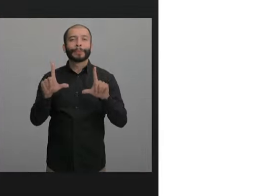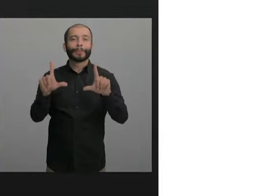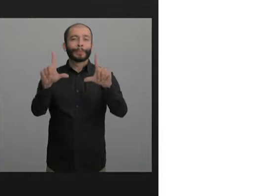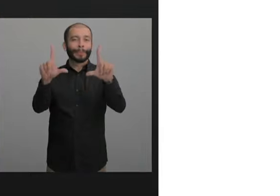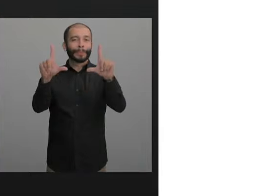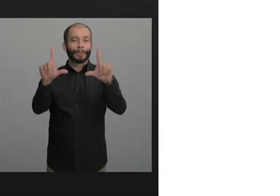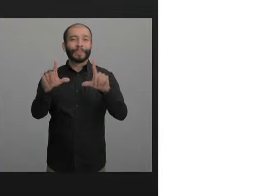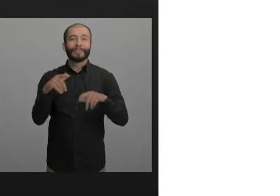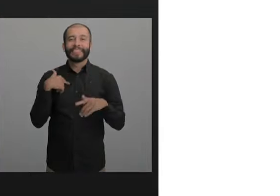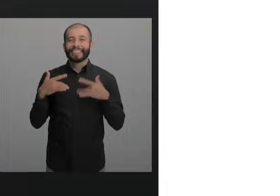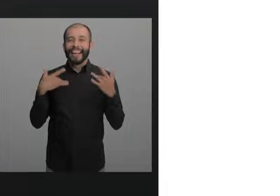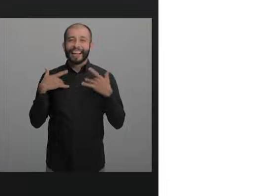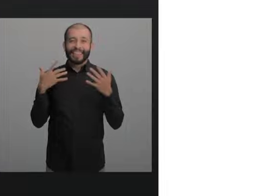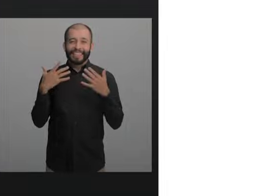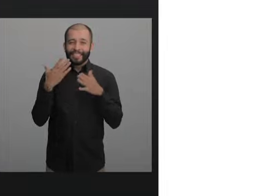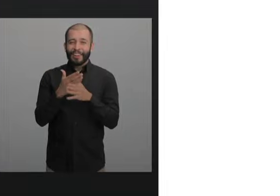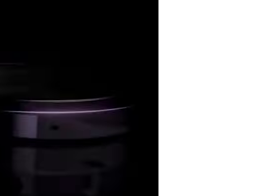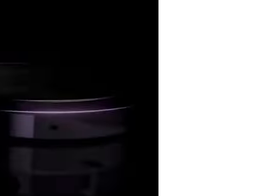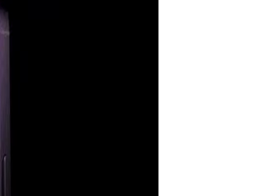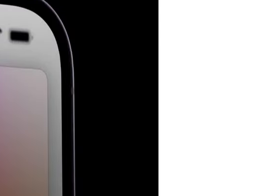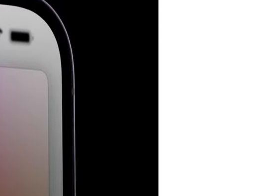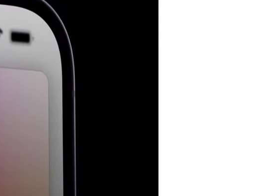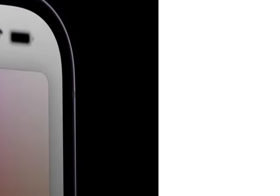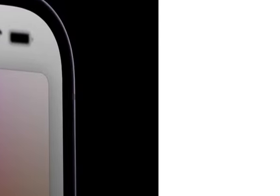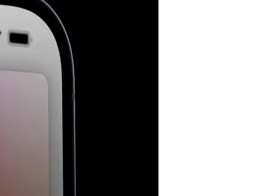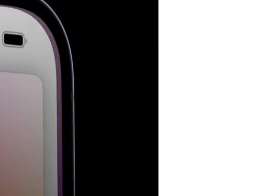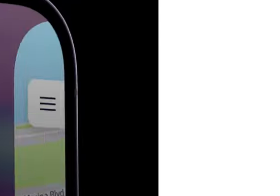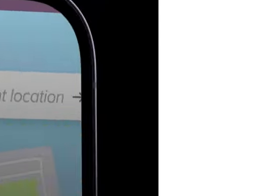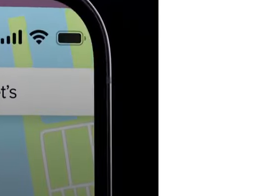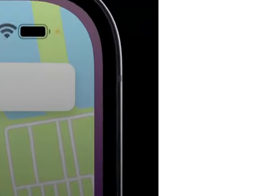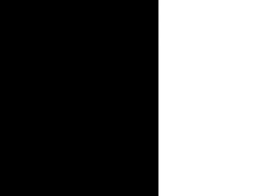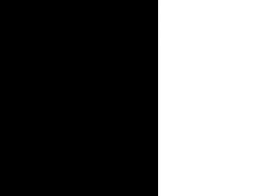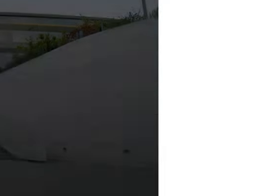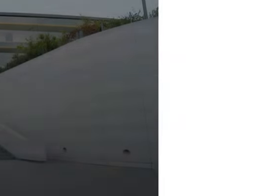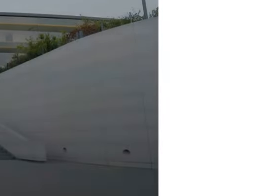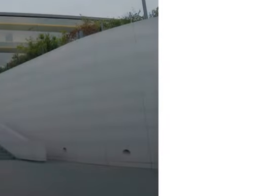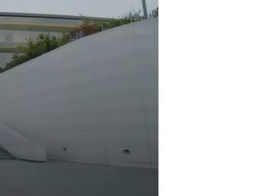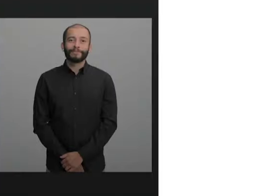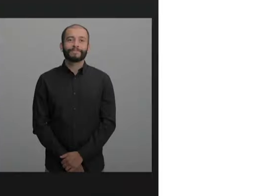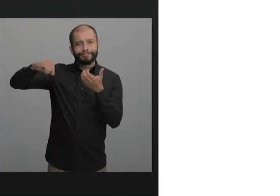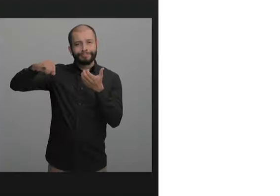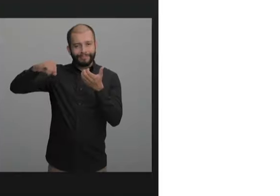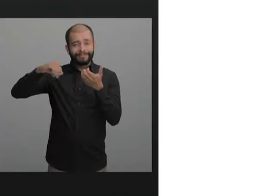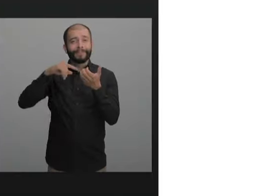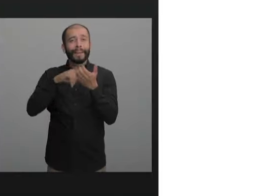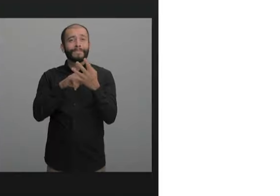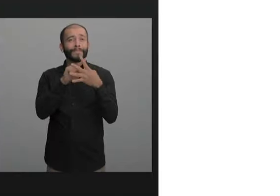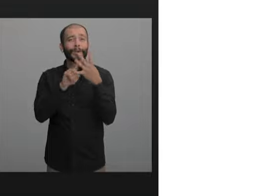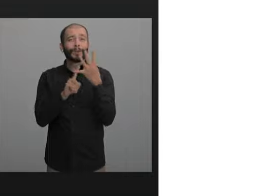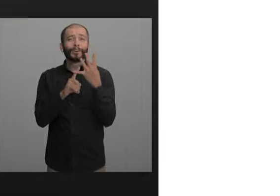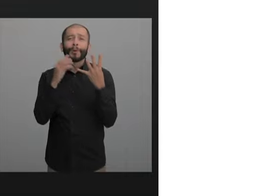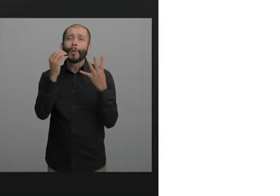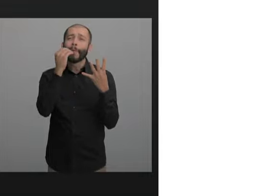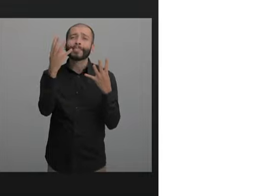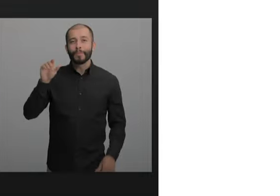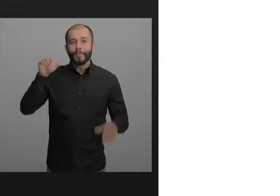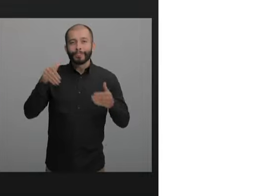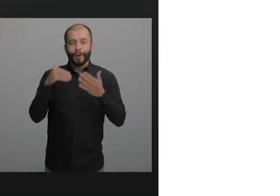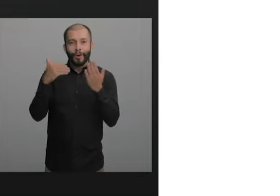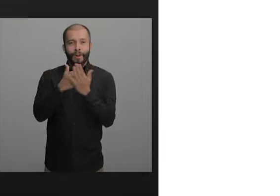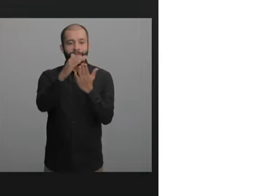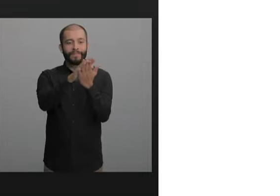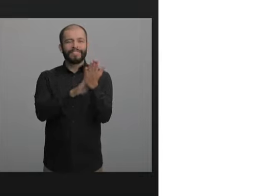least there's no product red. I'm excited to share our most innovative. We lost our spot. Okay, back to Jaws. Here we go. They come in four gorgeous